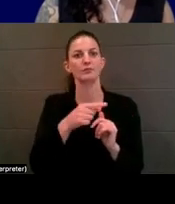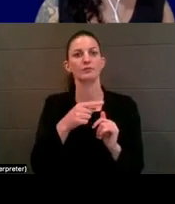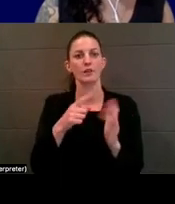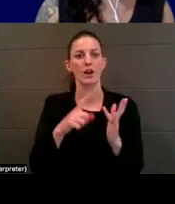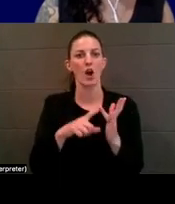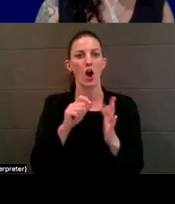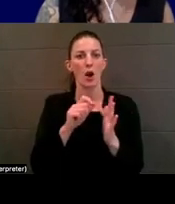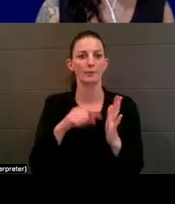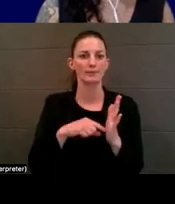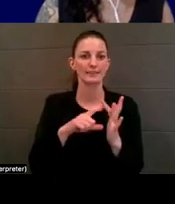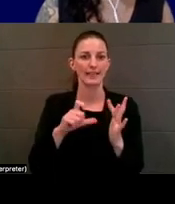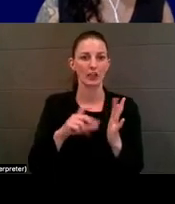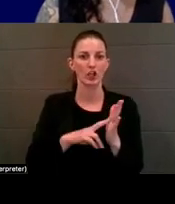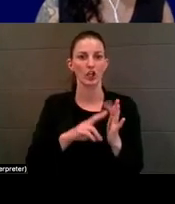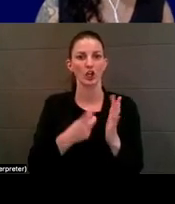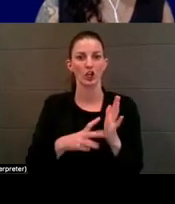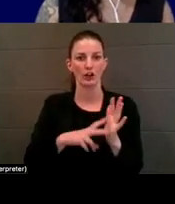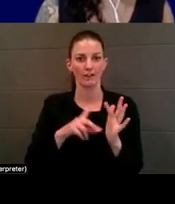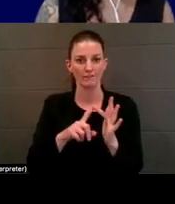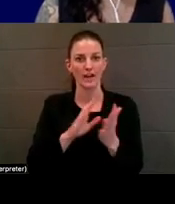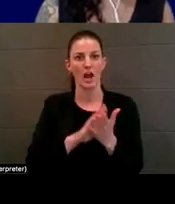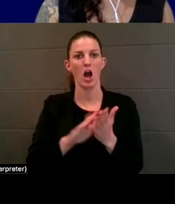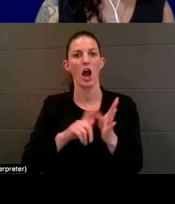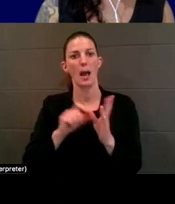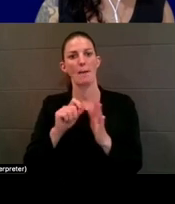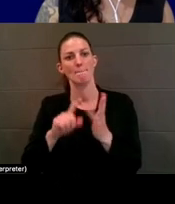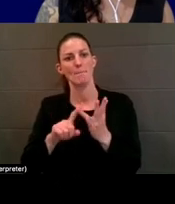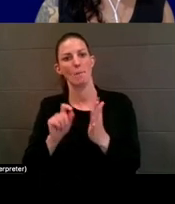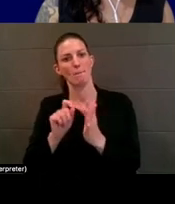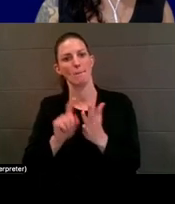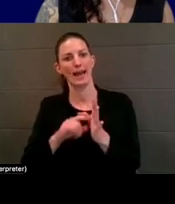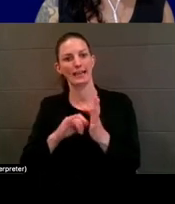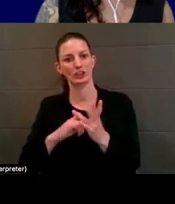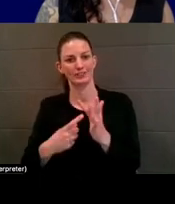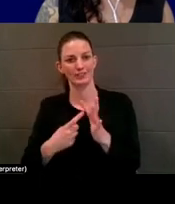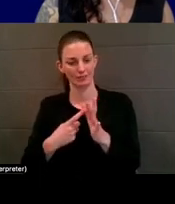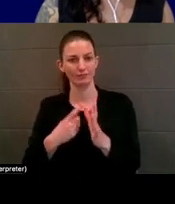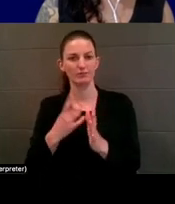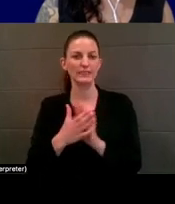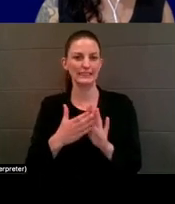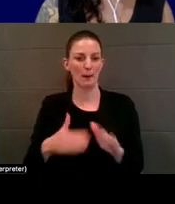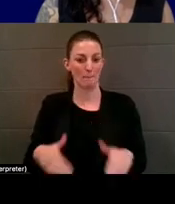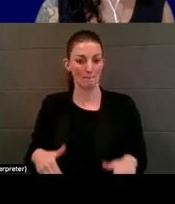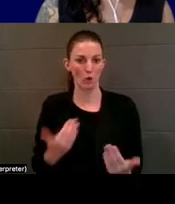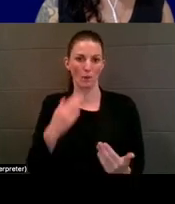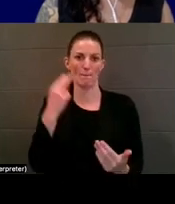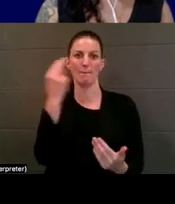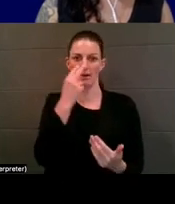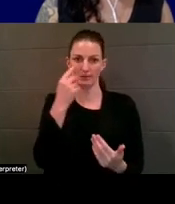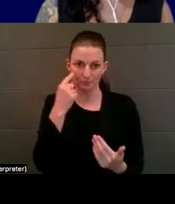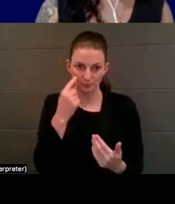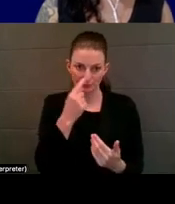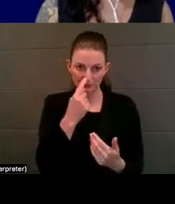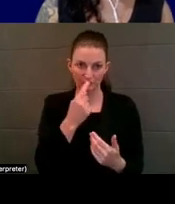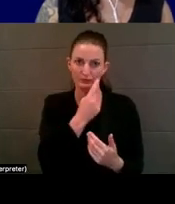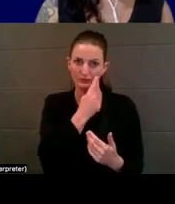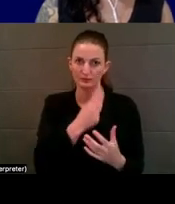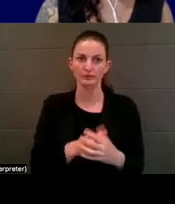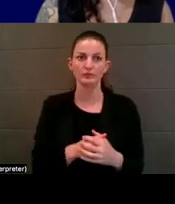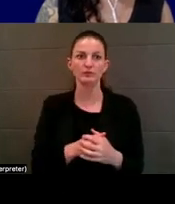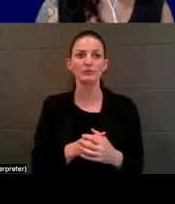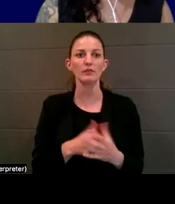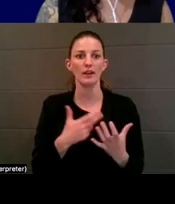hyperplasia causing blindness since birth. He also has septo-optic dysplasia insufficiency and has associated feeding and